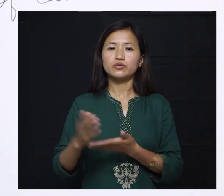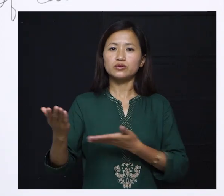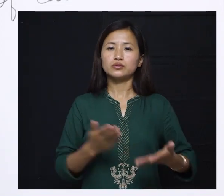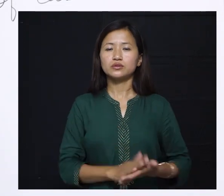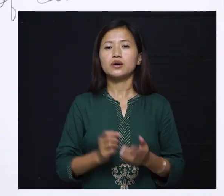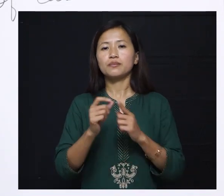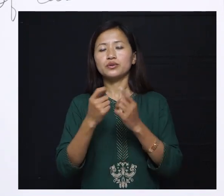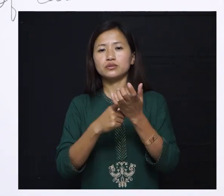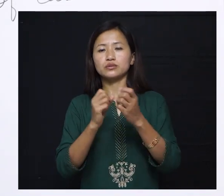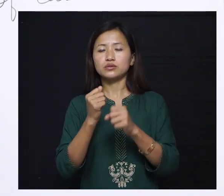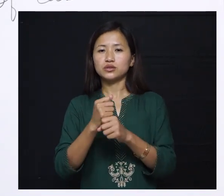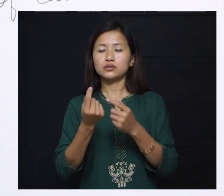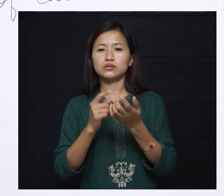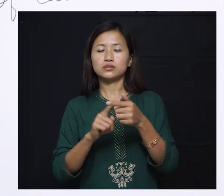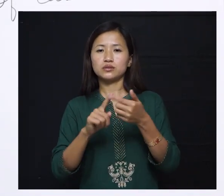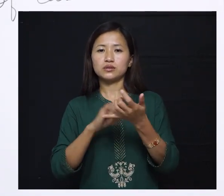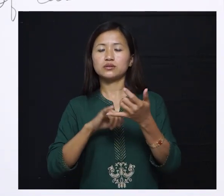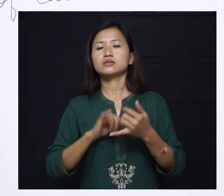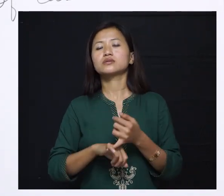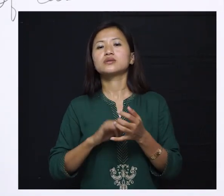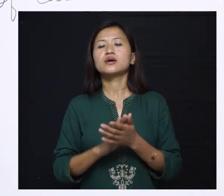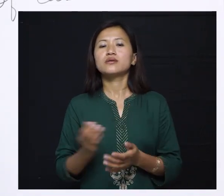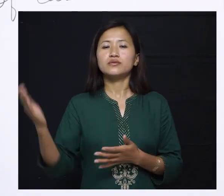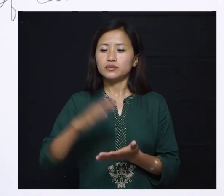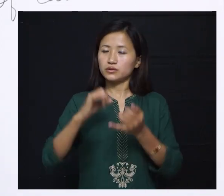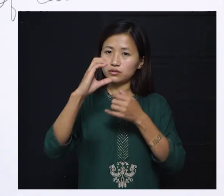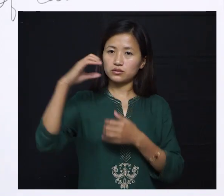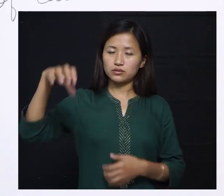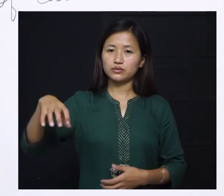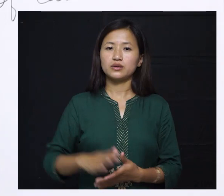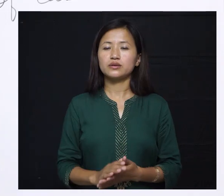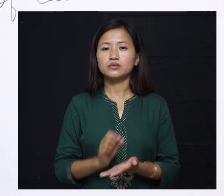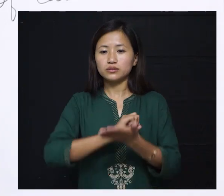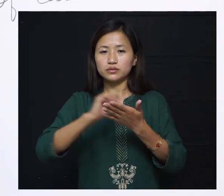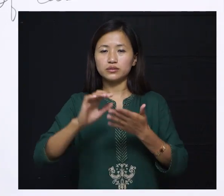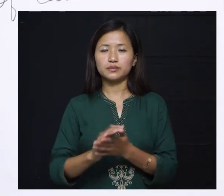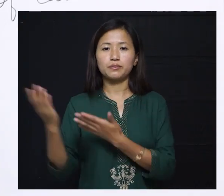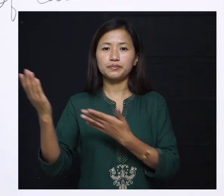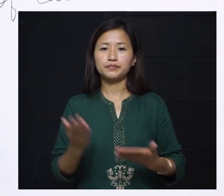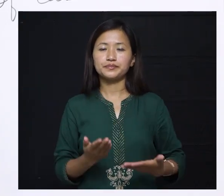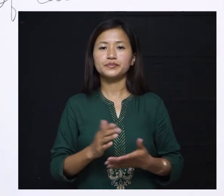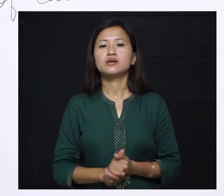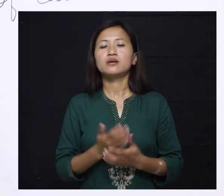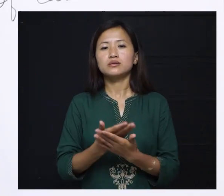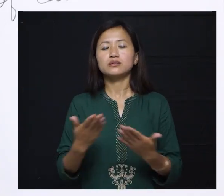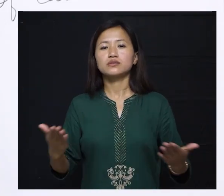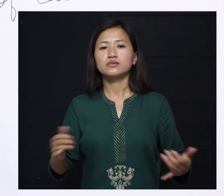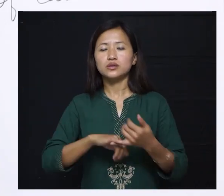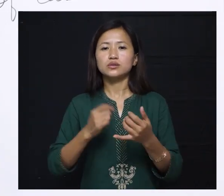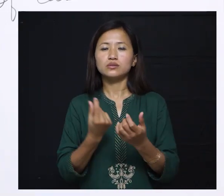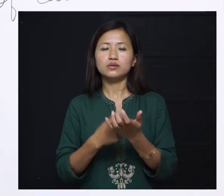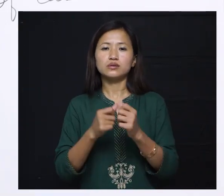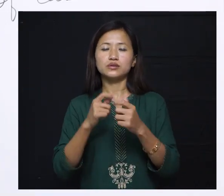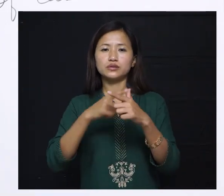the Portuguese, they also bought their things from their own country, and in return they also bought the things from Surat